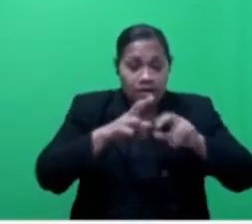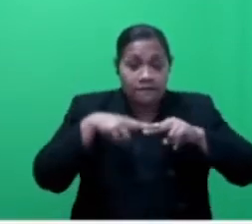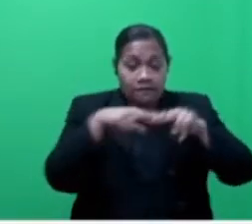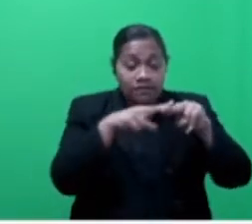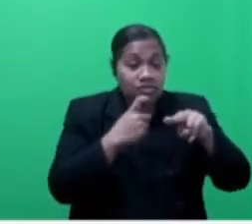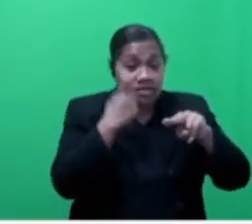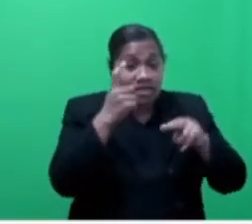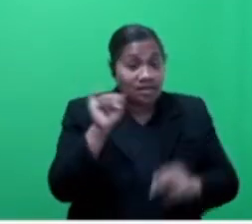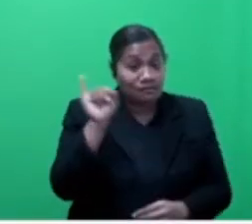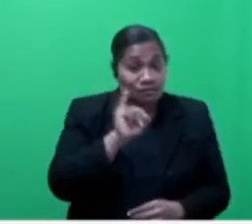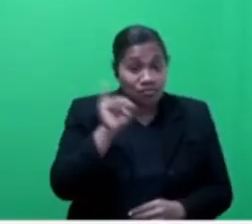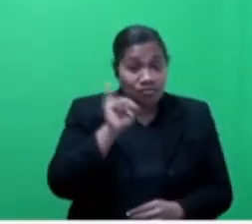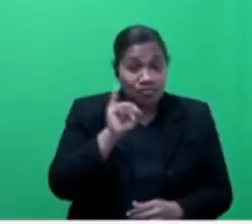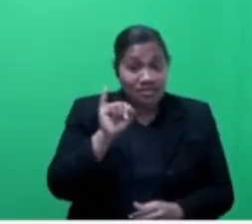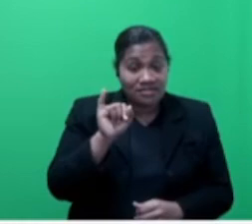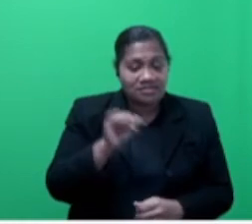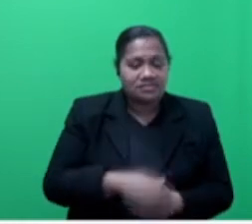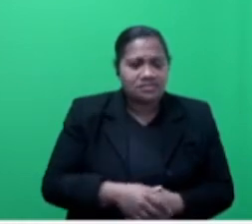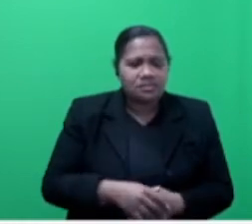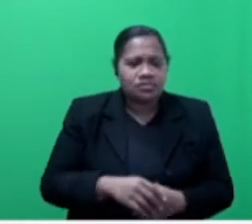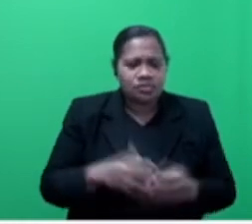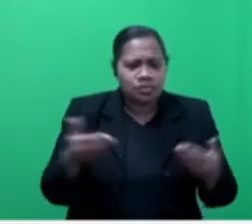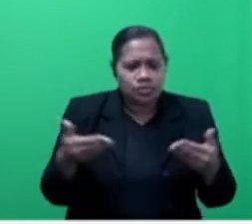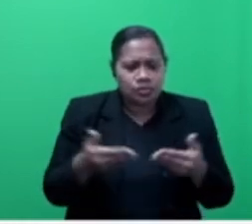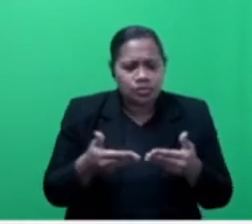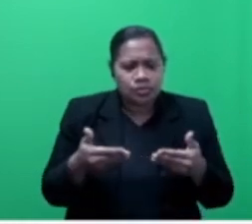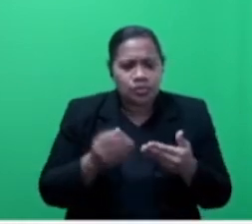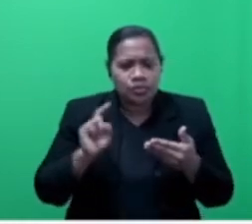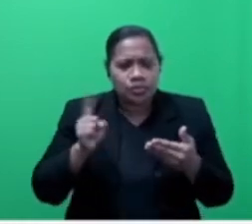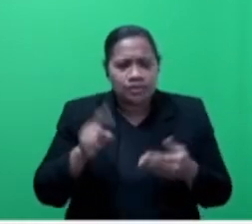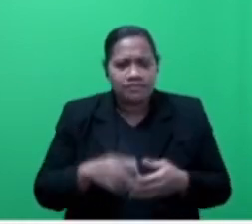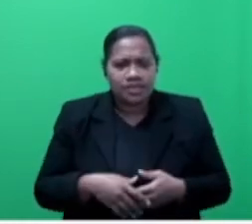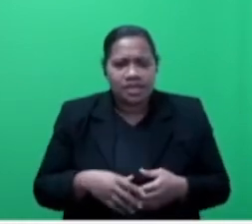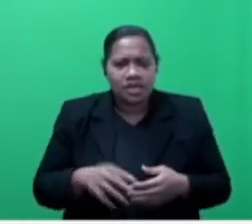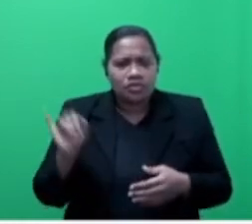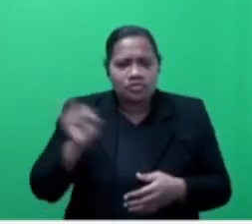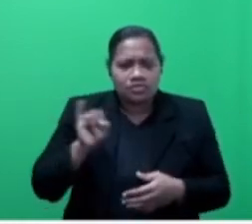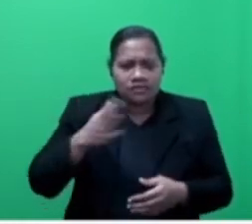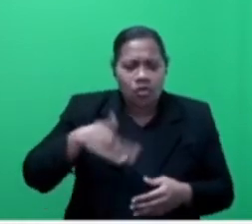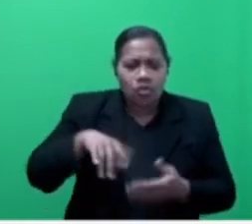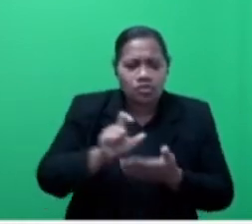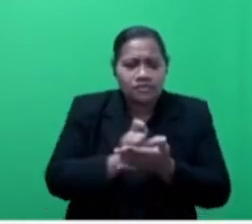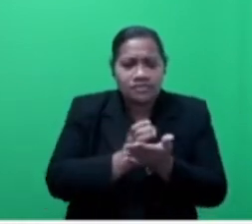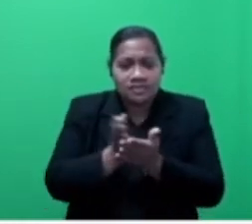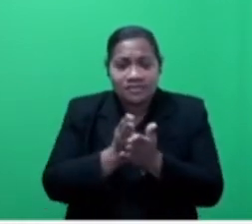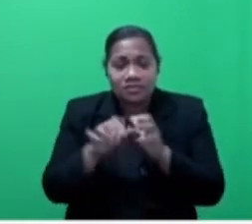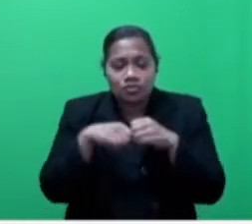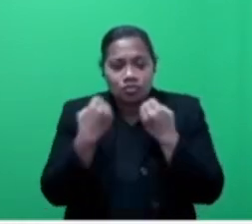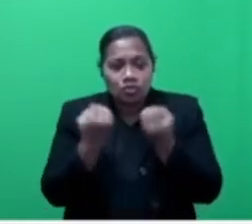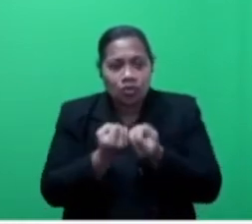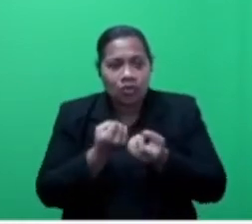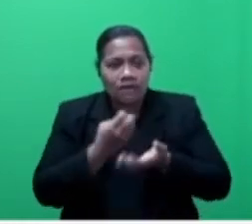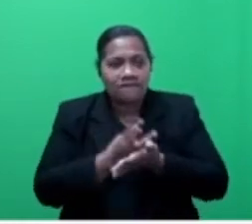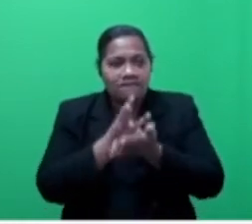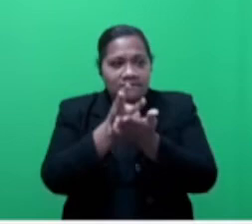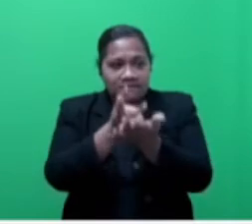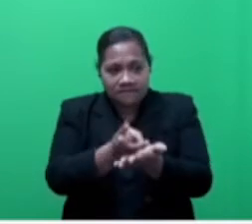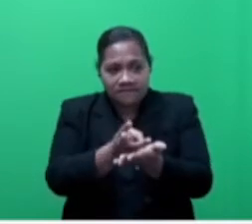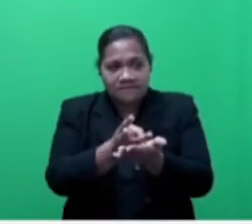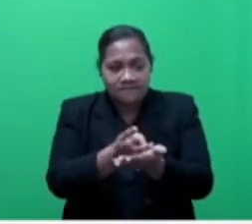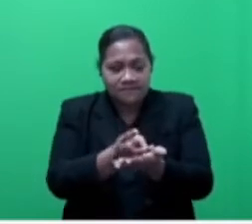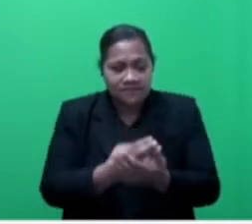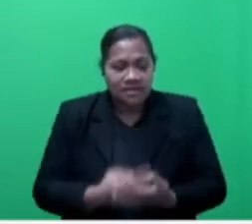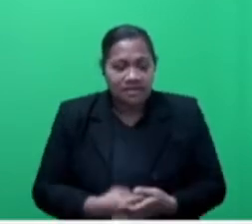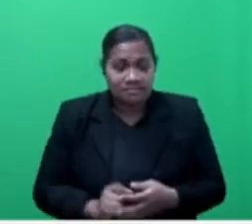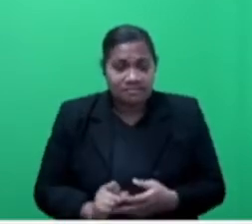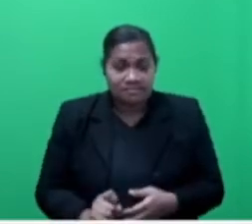Limited, introduced the micro bundle insurance for all civil servants and social welfare recipients, our first initiative